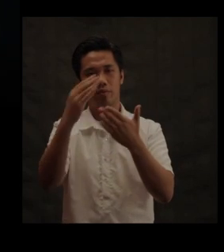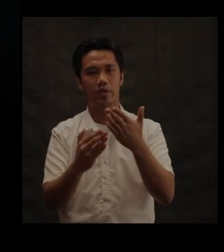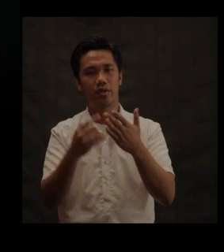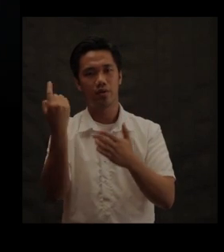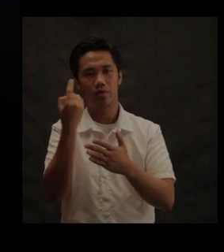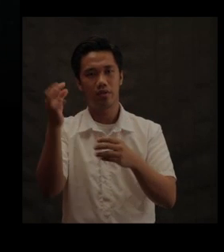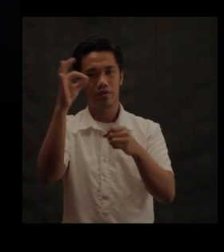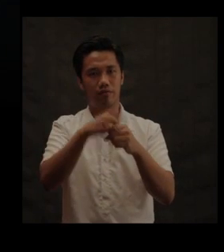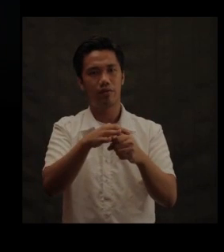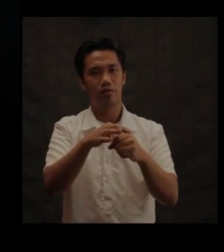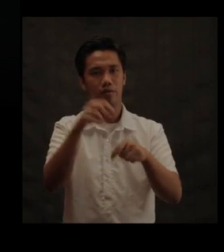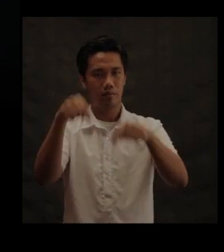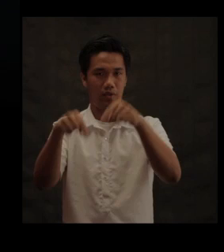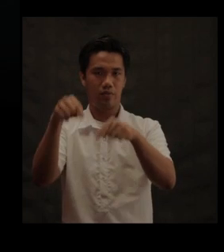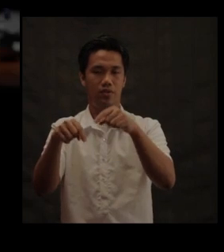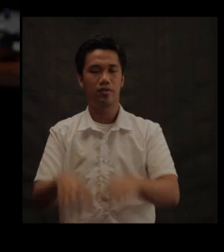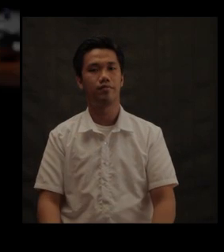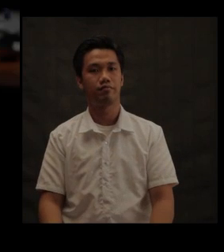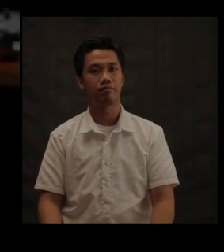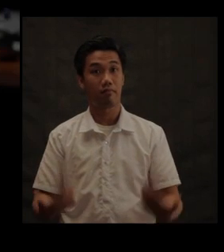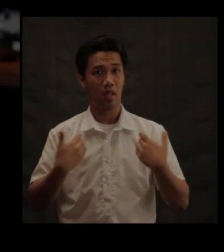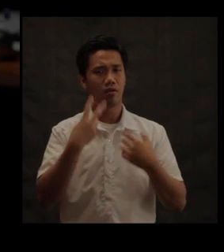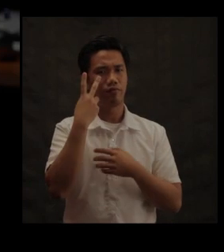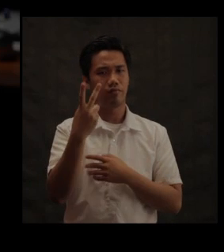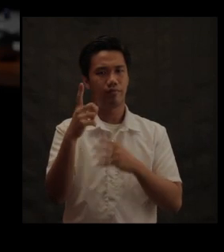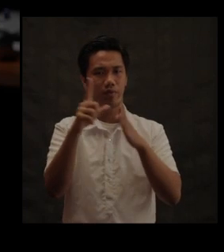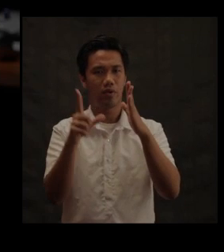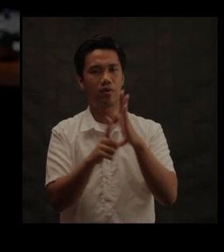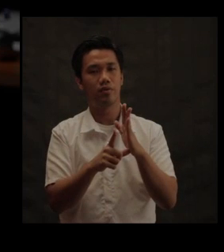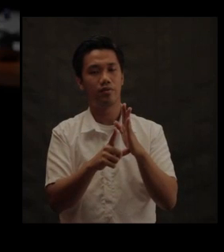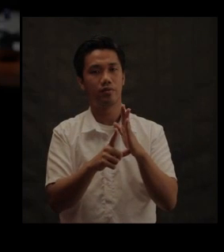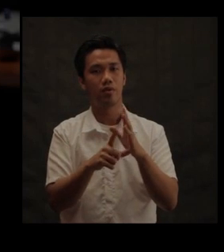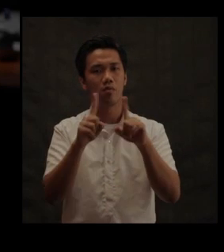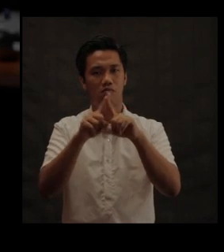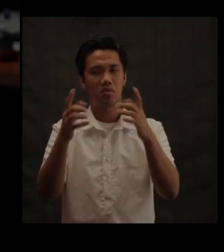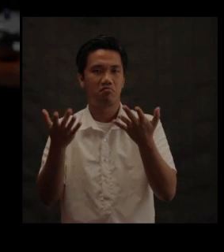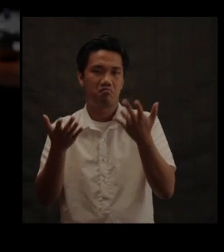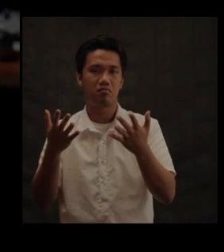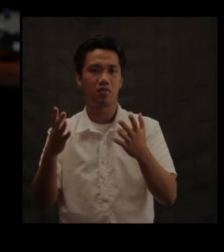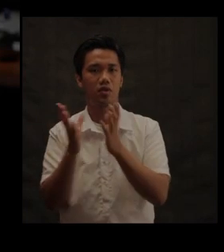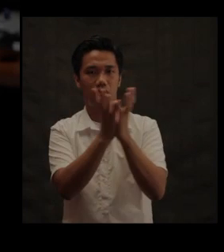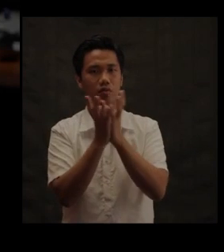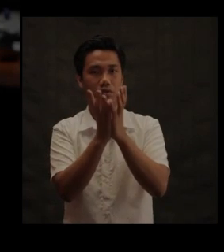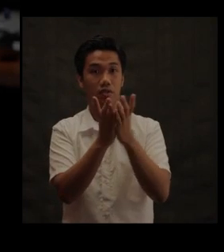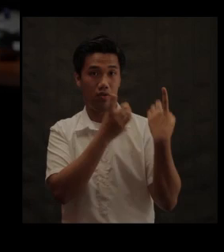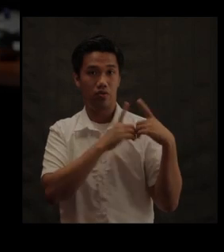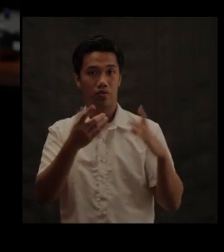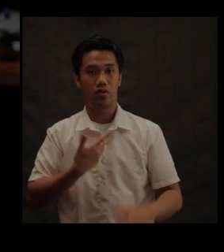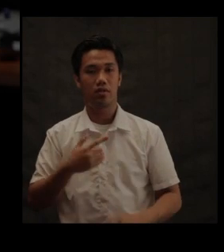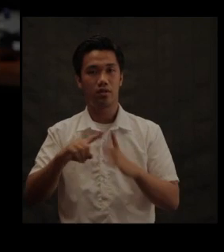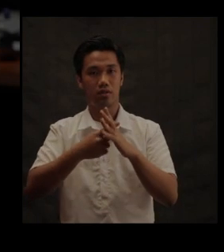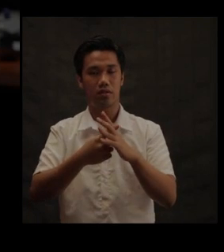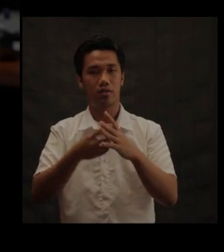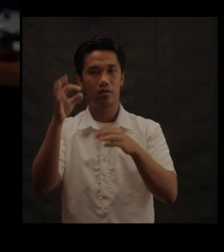lang ang bumoto na PWDs. You see, the law is there, but it seems that the community itself, during